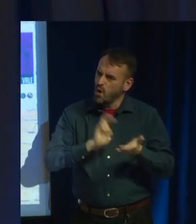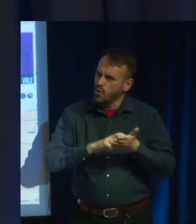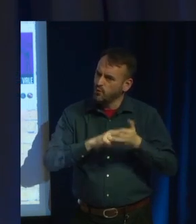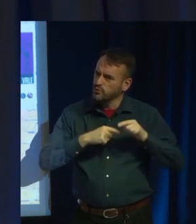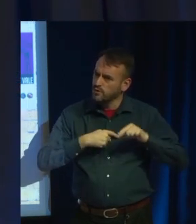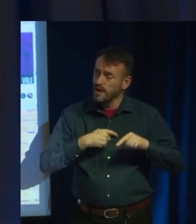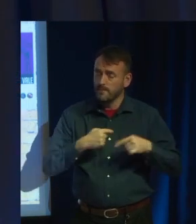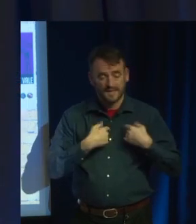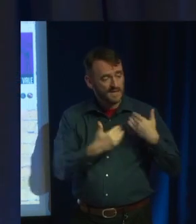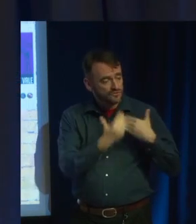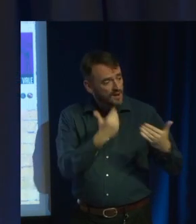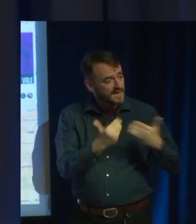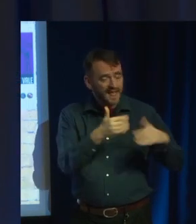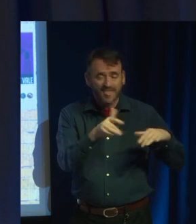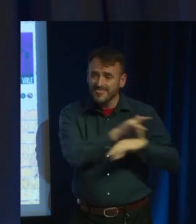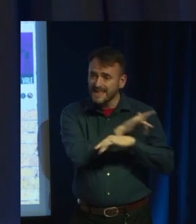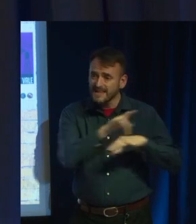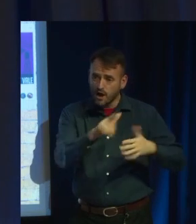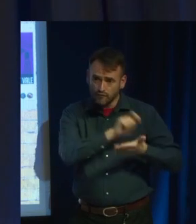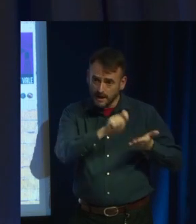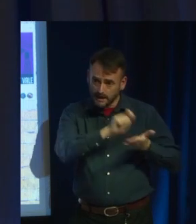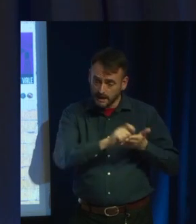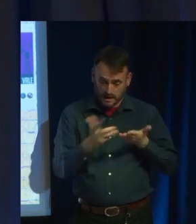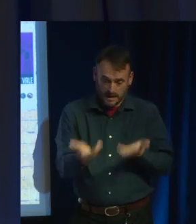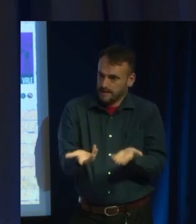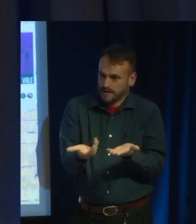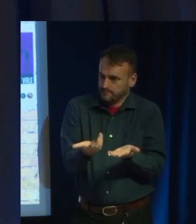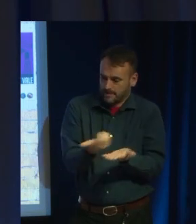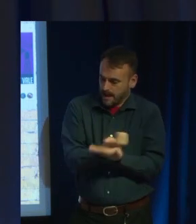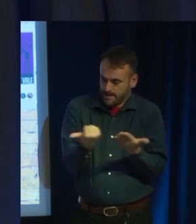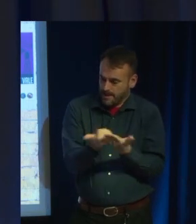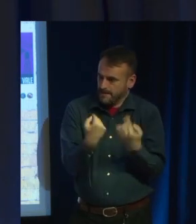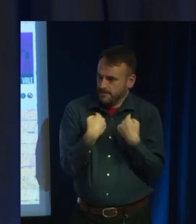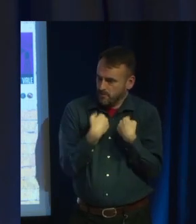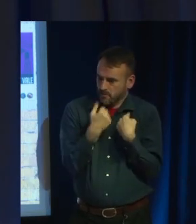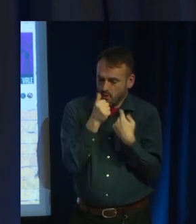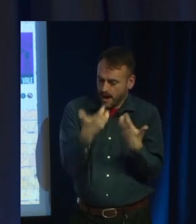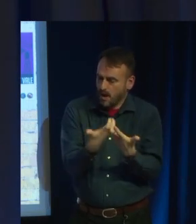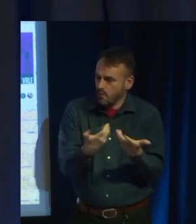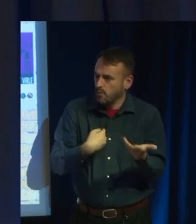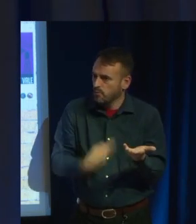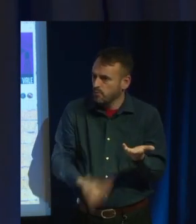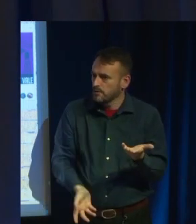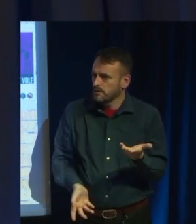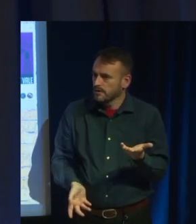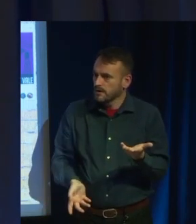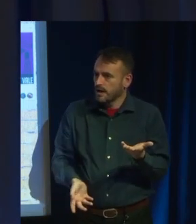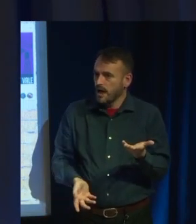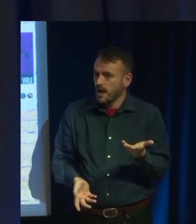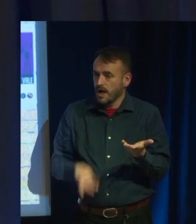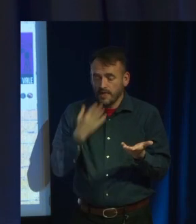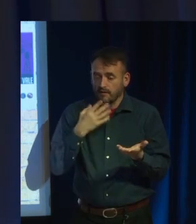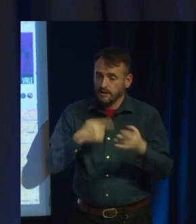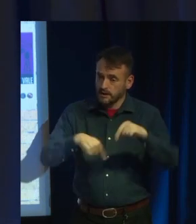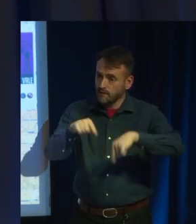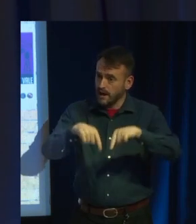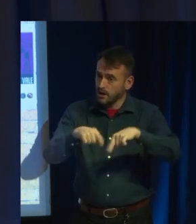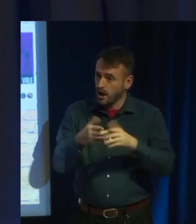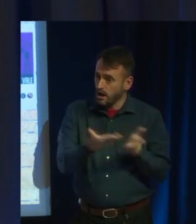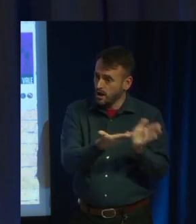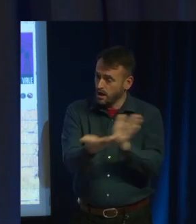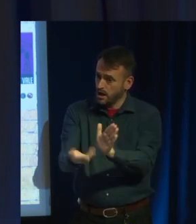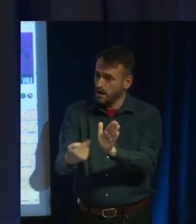and basically that's what you do. And then you also know that once a director starts rehearsing your script, he will cross